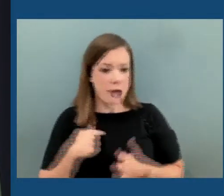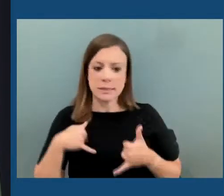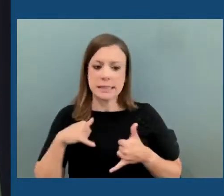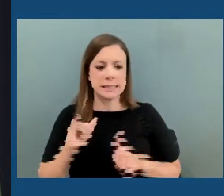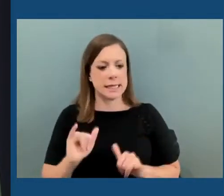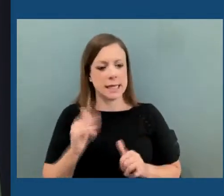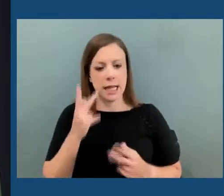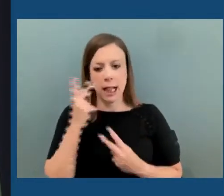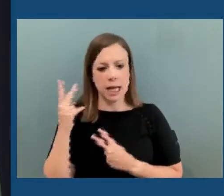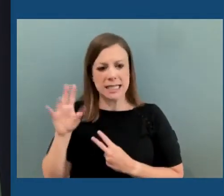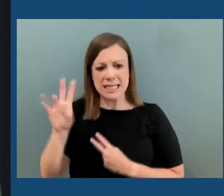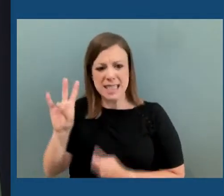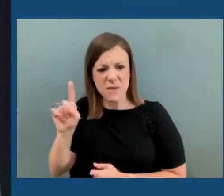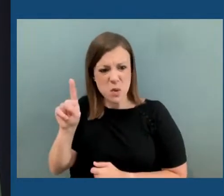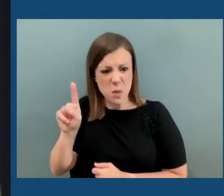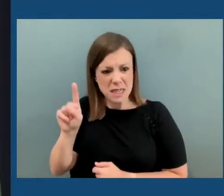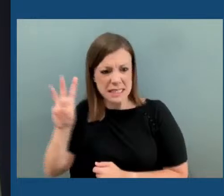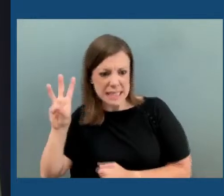transfer.